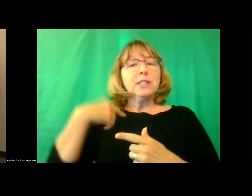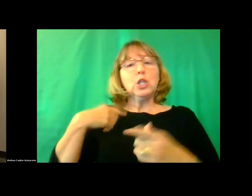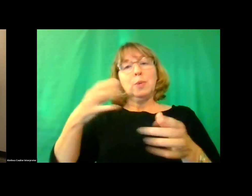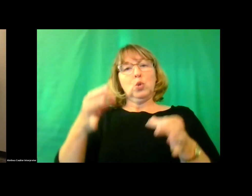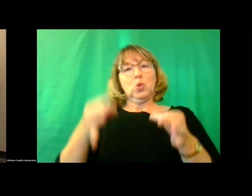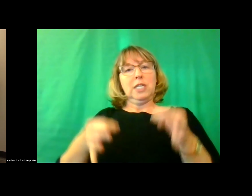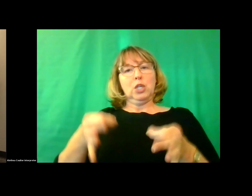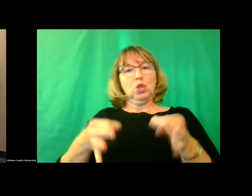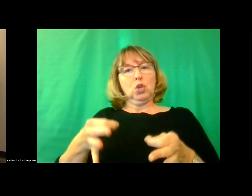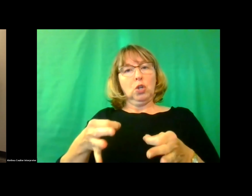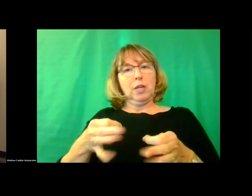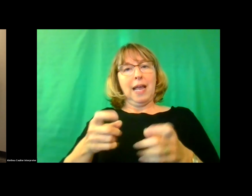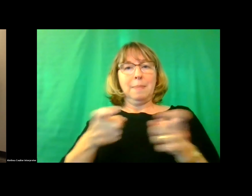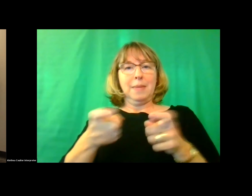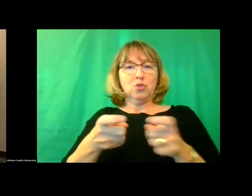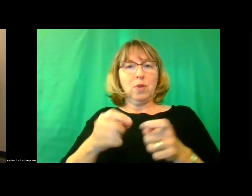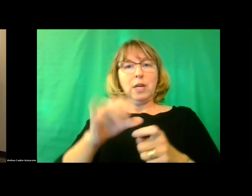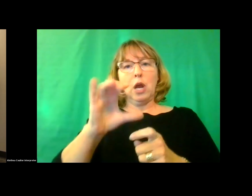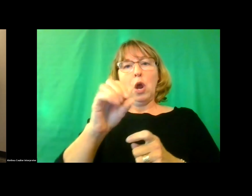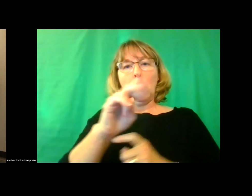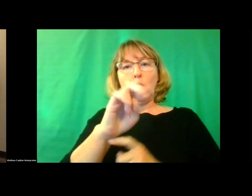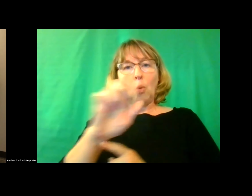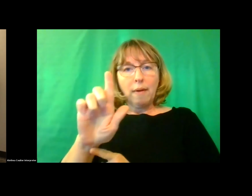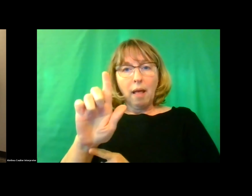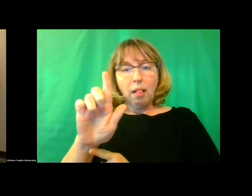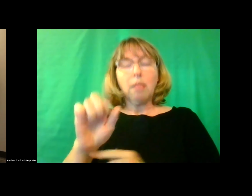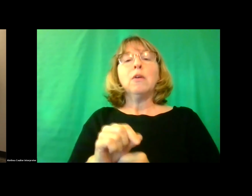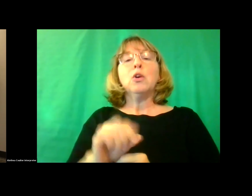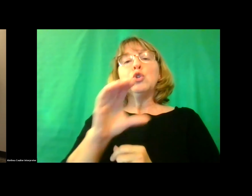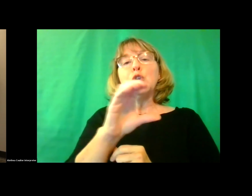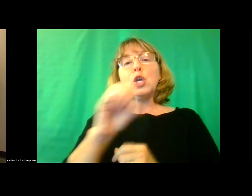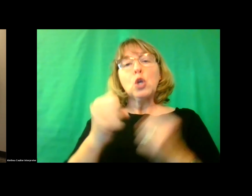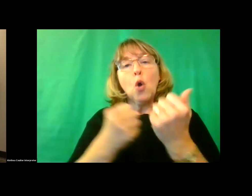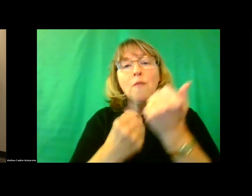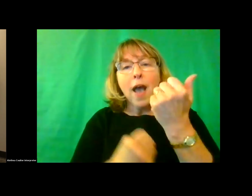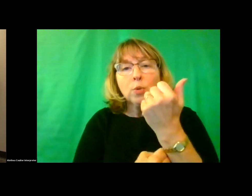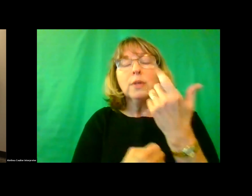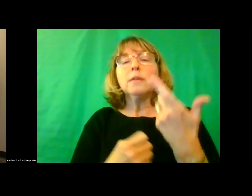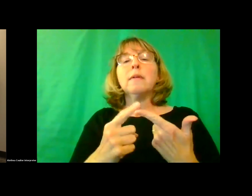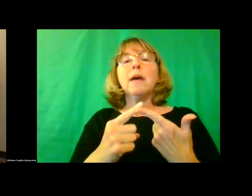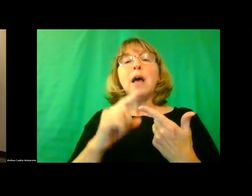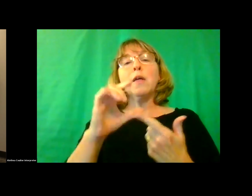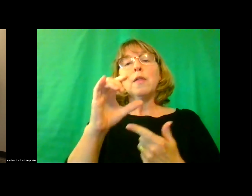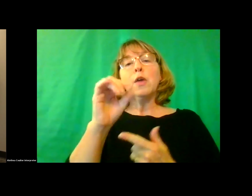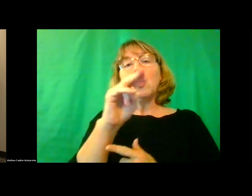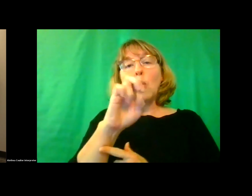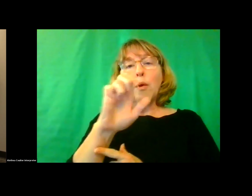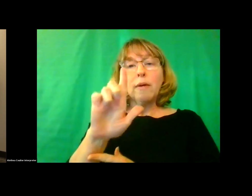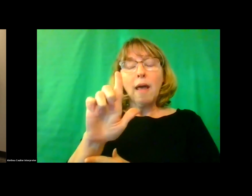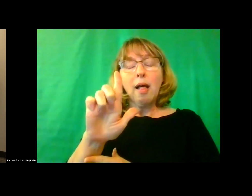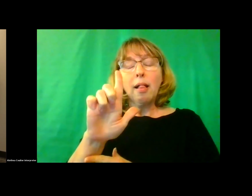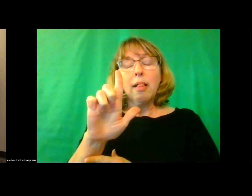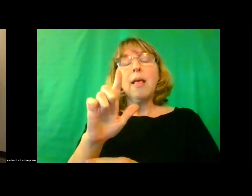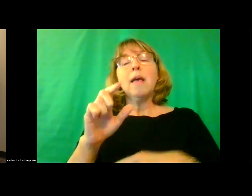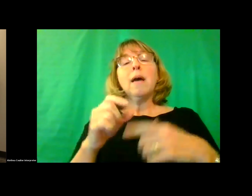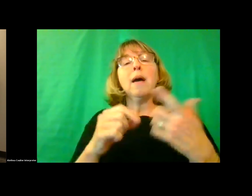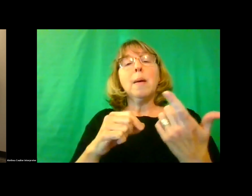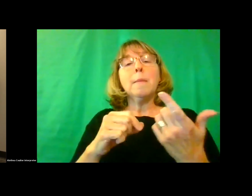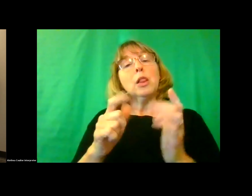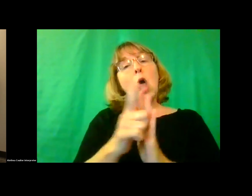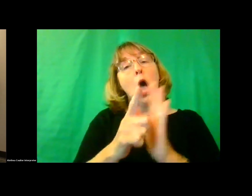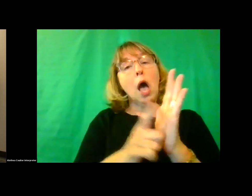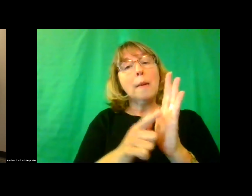Cornell University. She co-founded and served as the director of the Cornell University Computer Policy and Law Program, which is